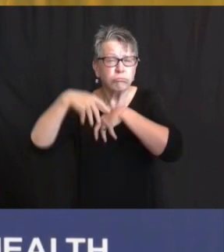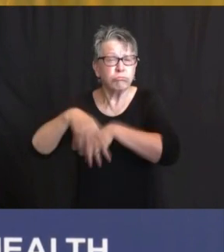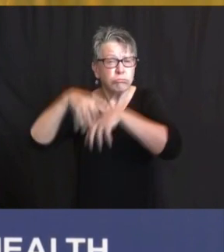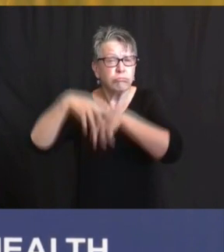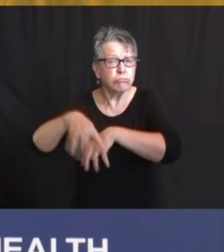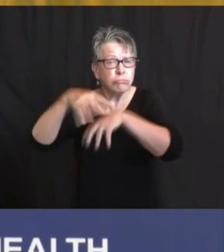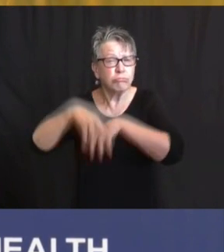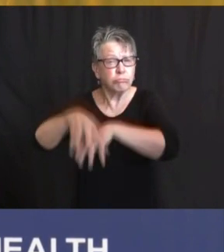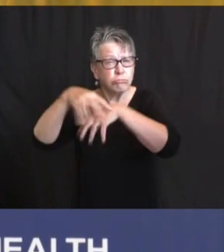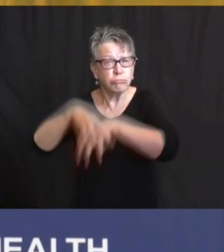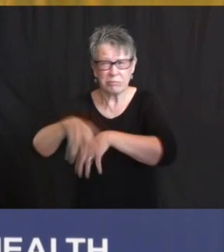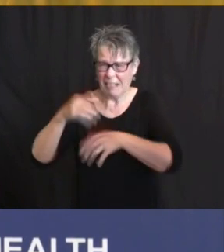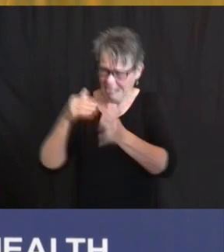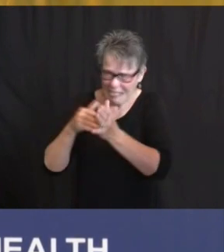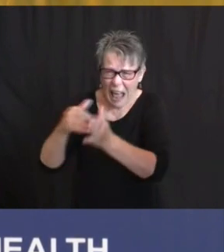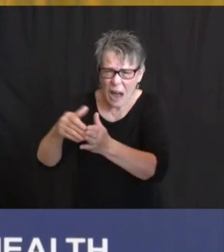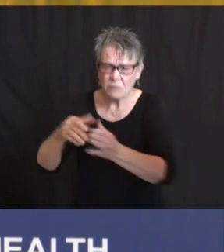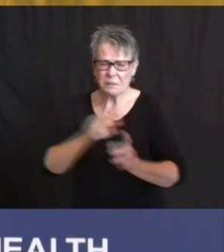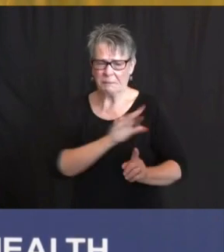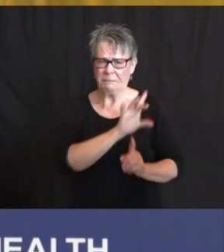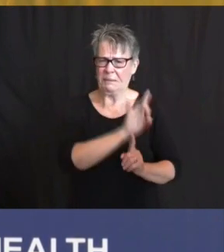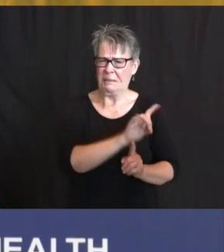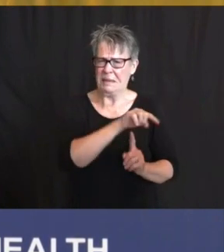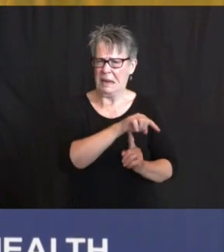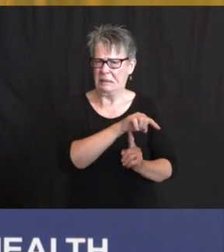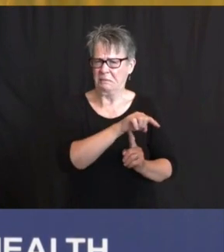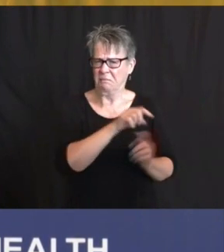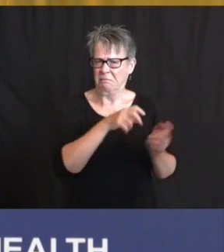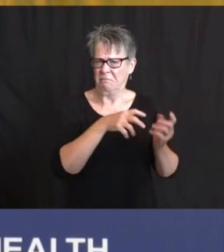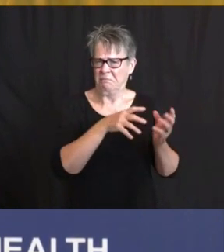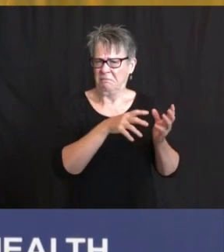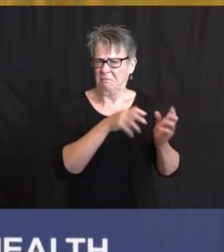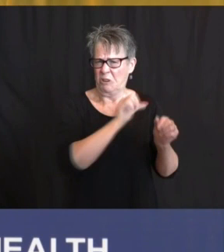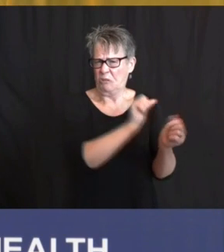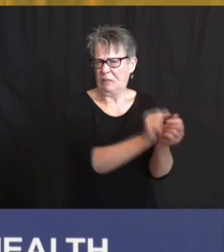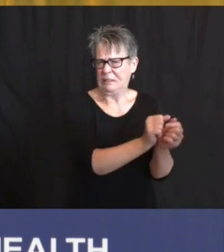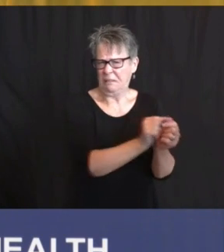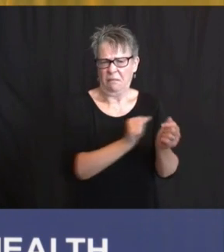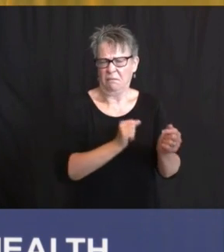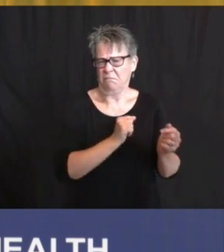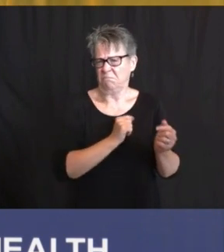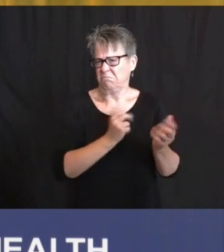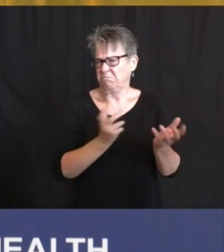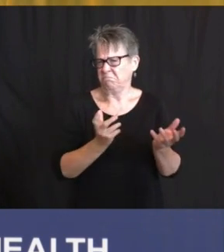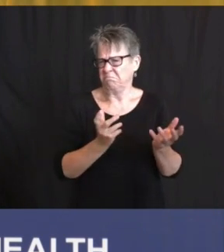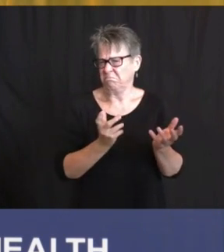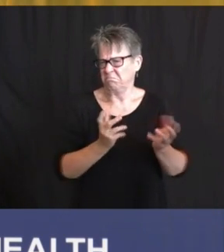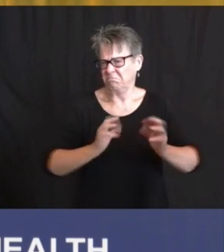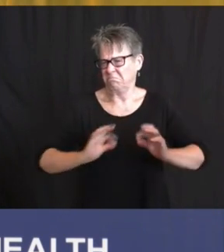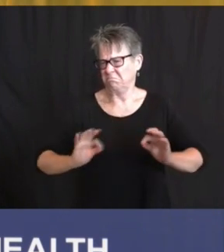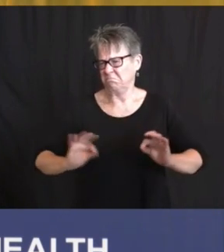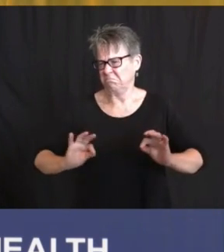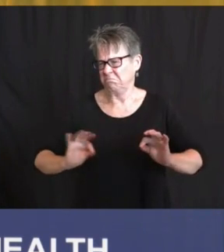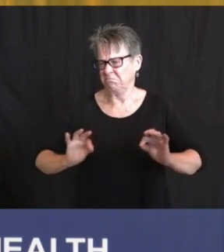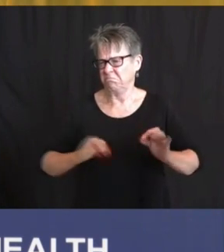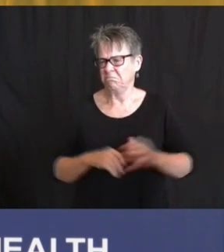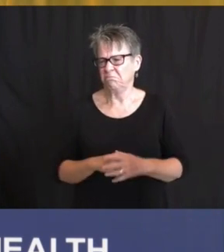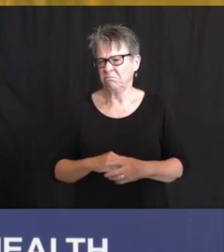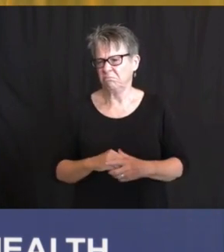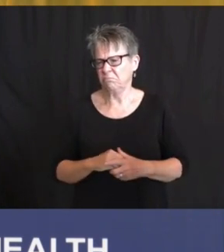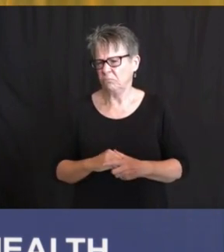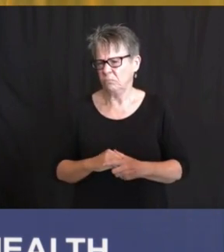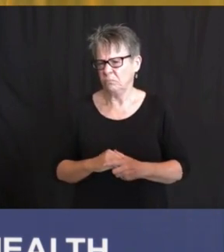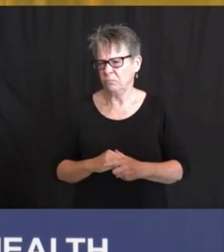You mentioned a gym. I don't want to pick on that gym, but I also saw the following story off the wire overnight and feel like I owe it to